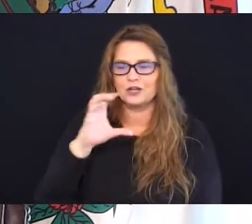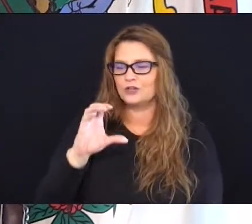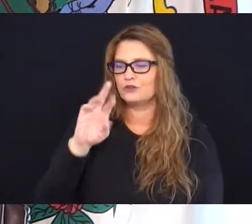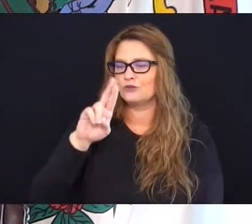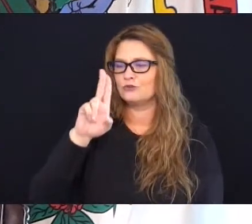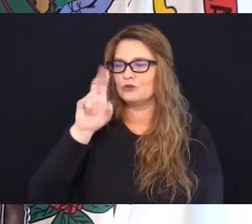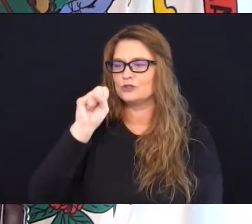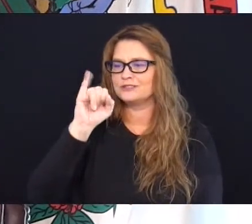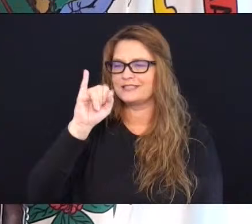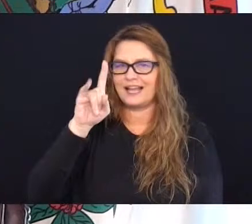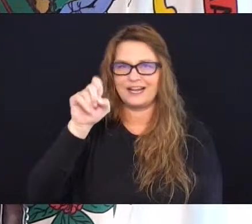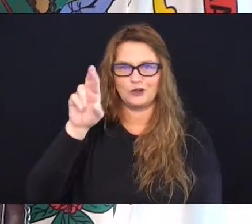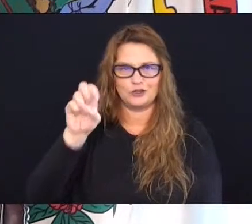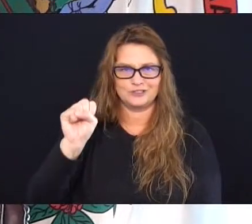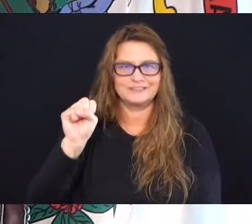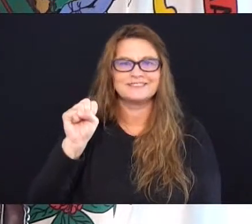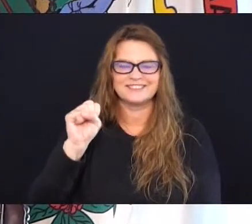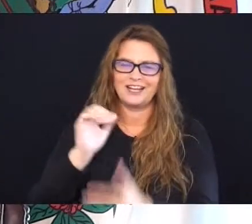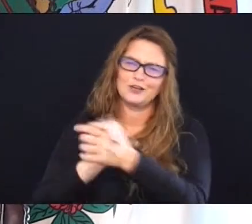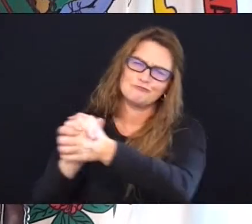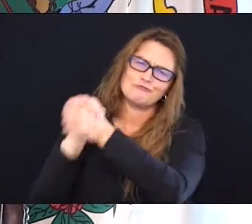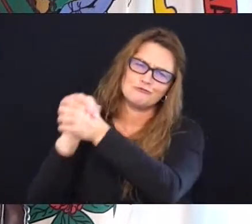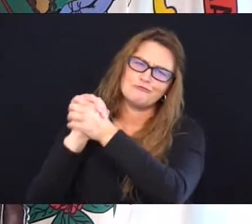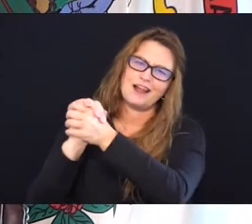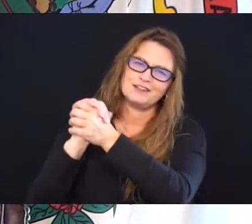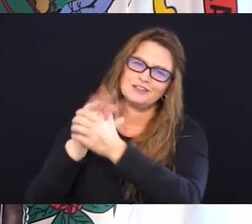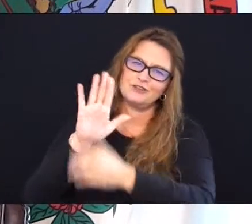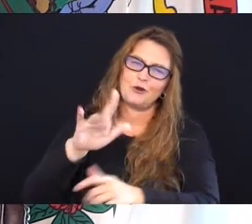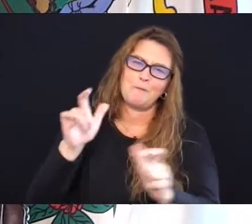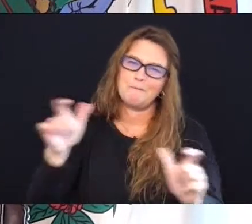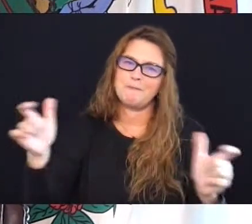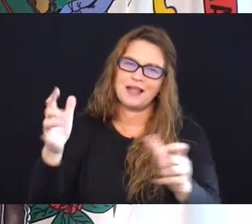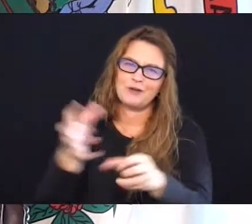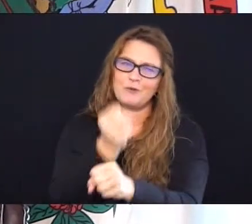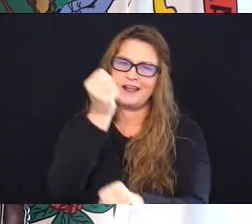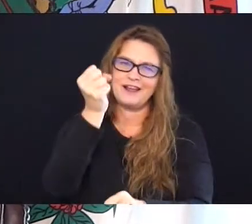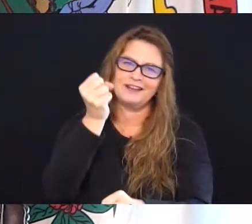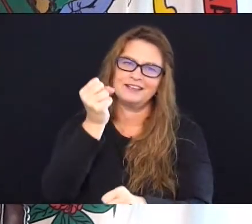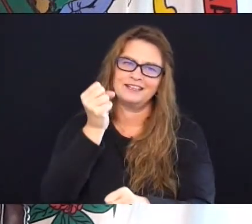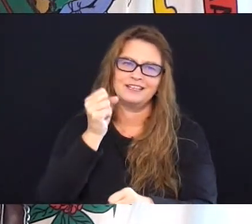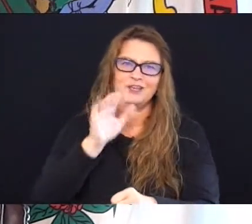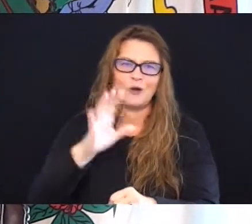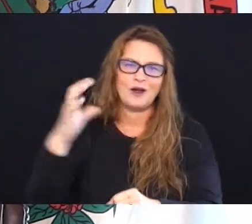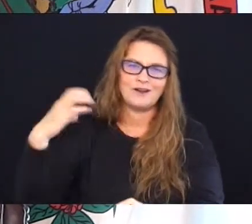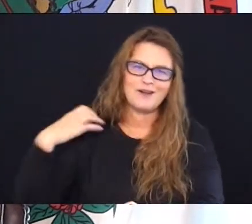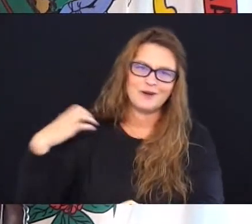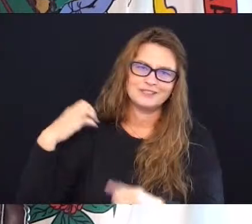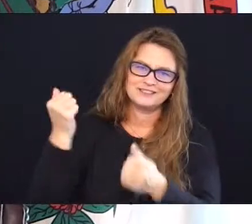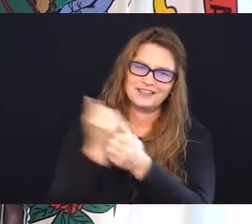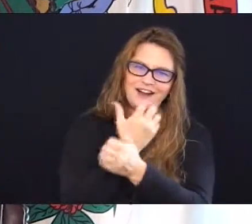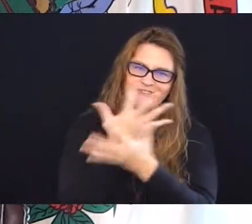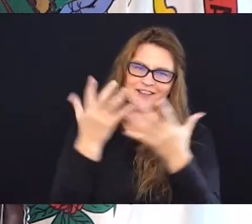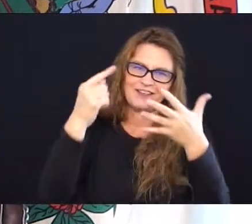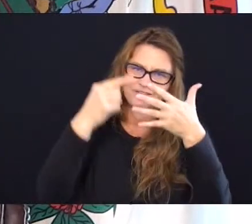Crusaders, congratulations, on your big wins and your season and your coaches as well.